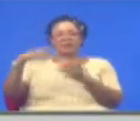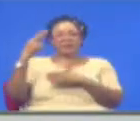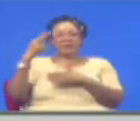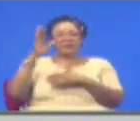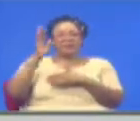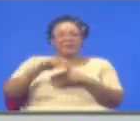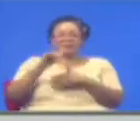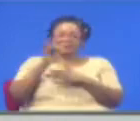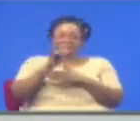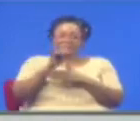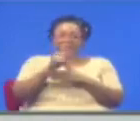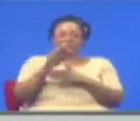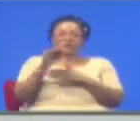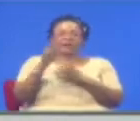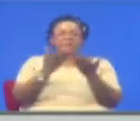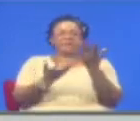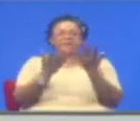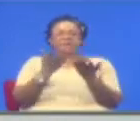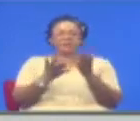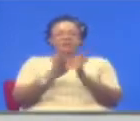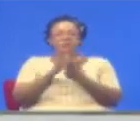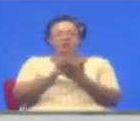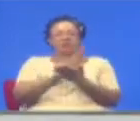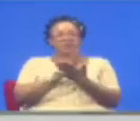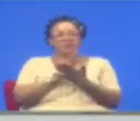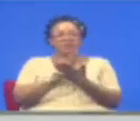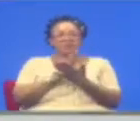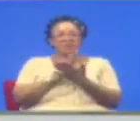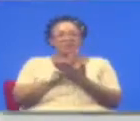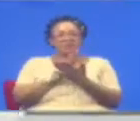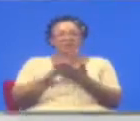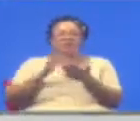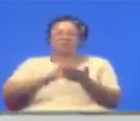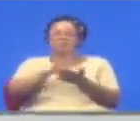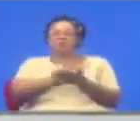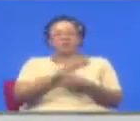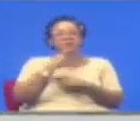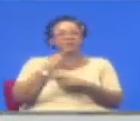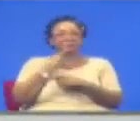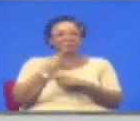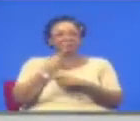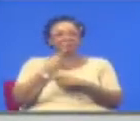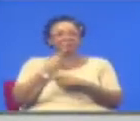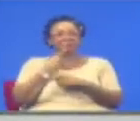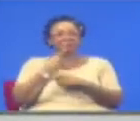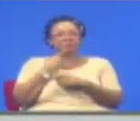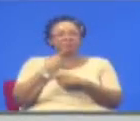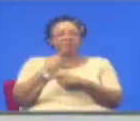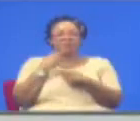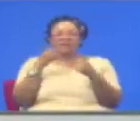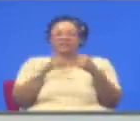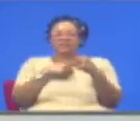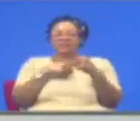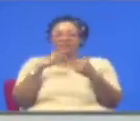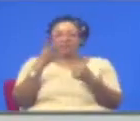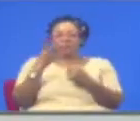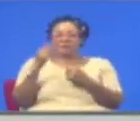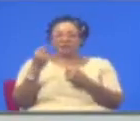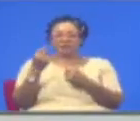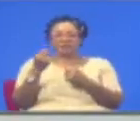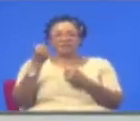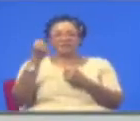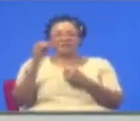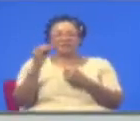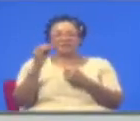30-day volume-weighted average price per share. The board goes further to state that at 63 shillings and 50 cents, BOC